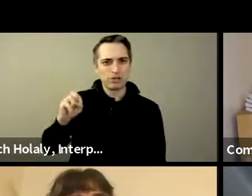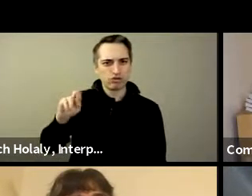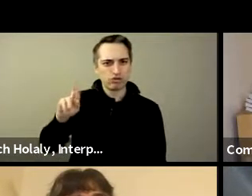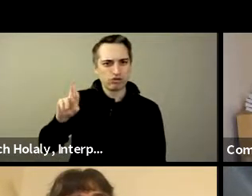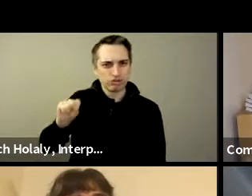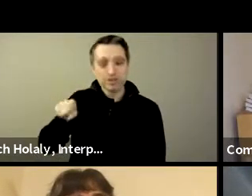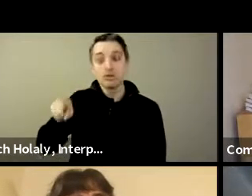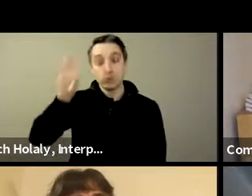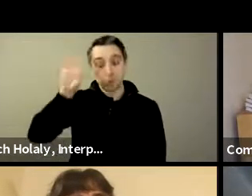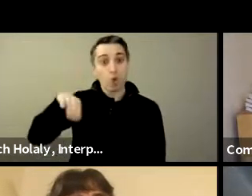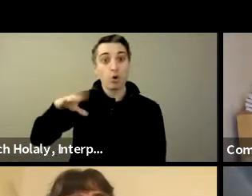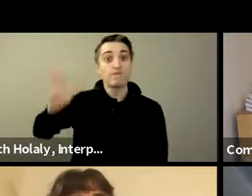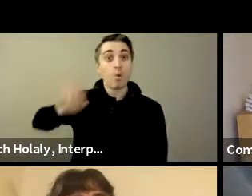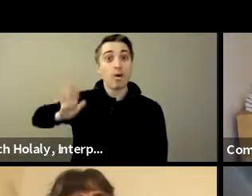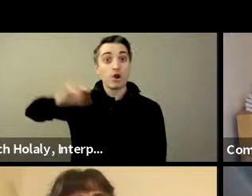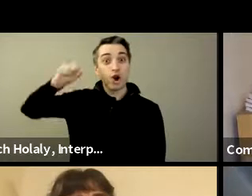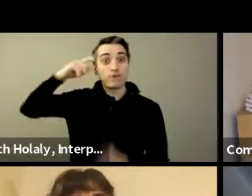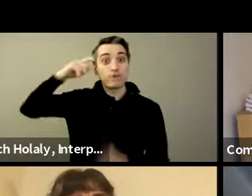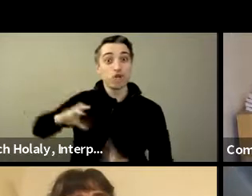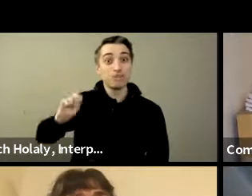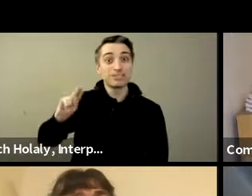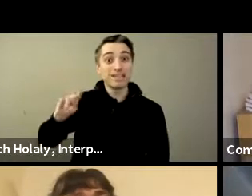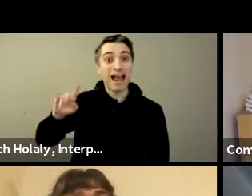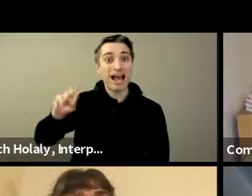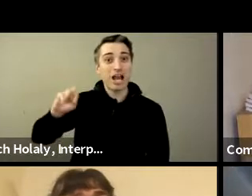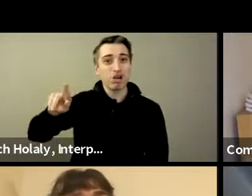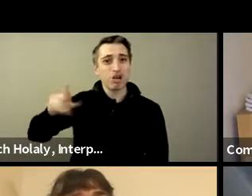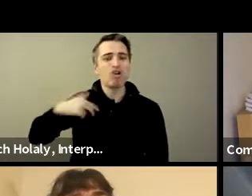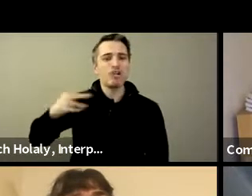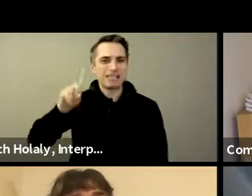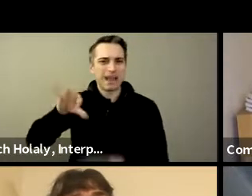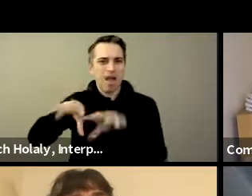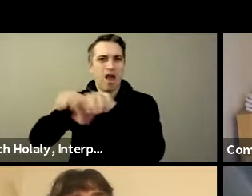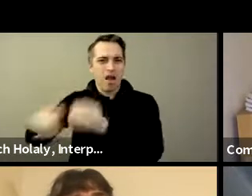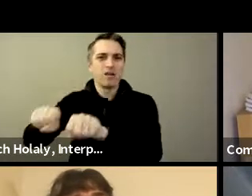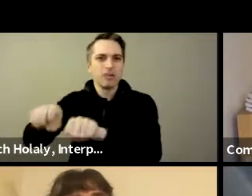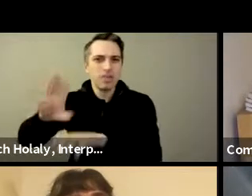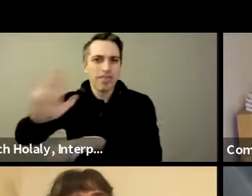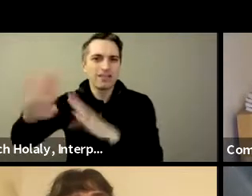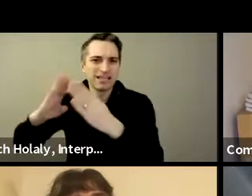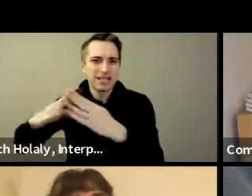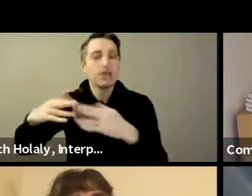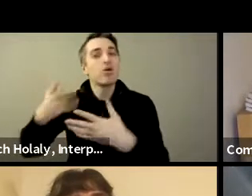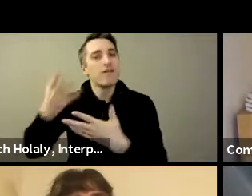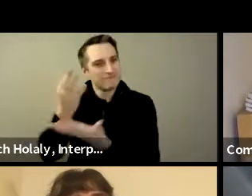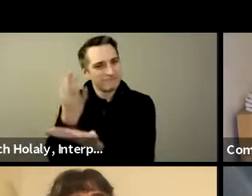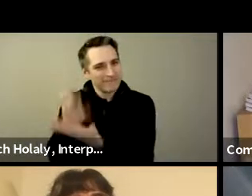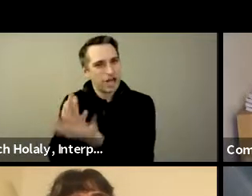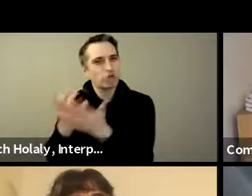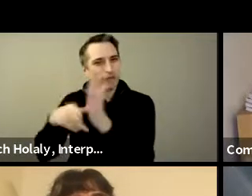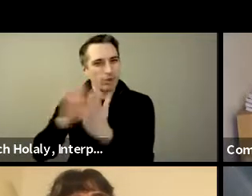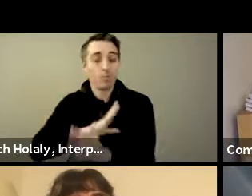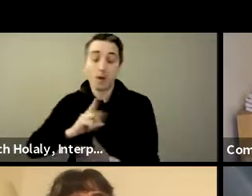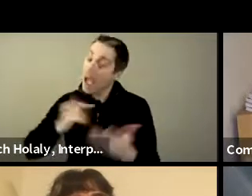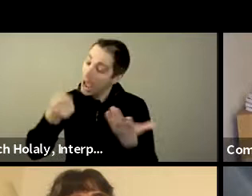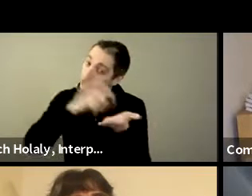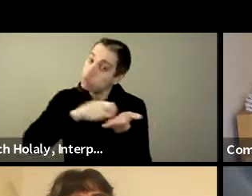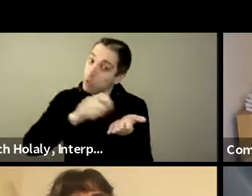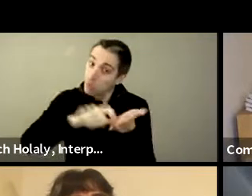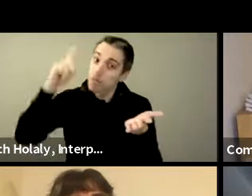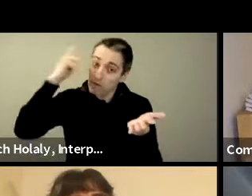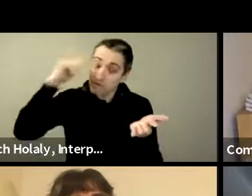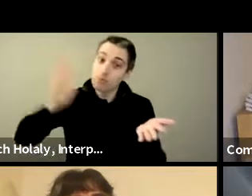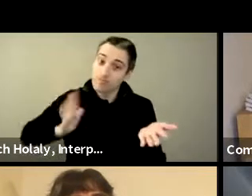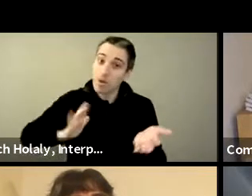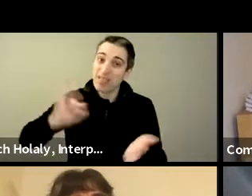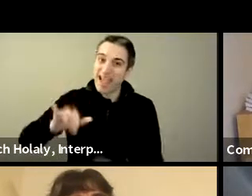in place, the former governor, because he didn't feel blacks would fit the rule. I would like to see, and I wrote the governor respectfully, this